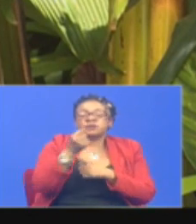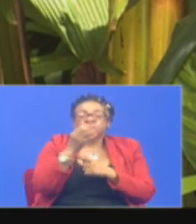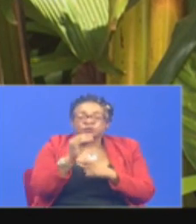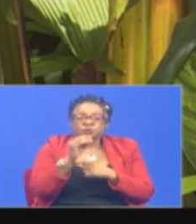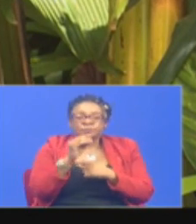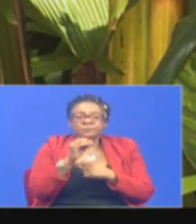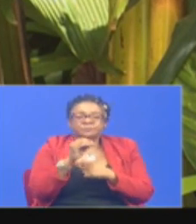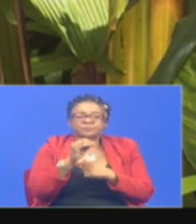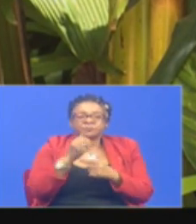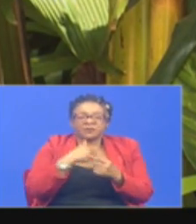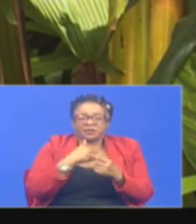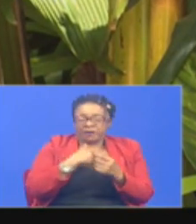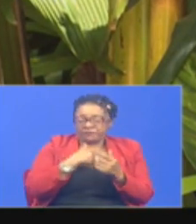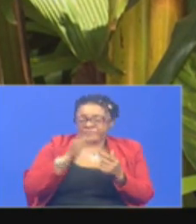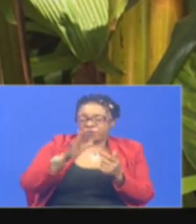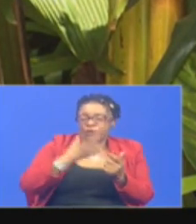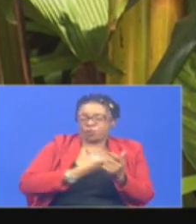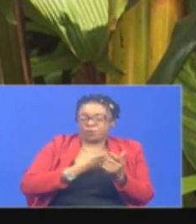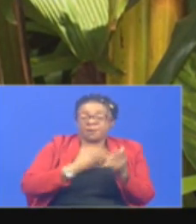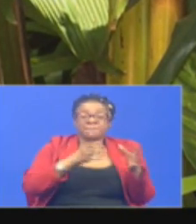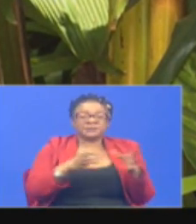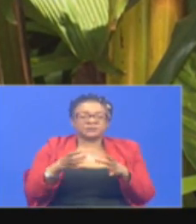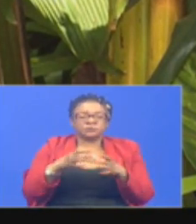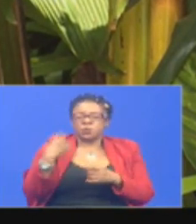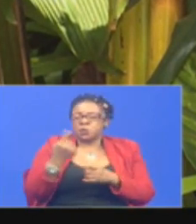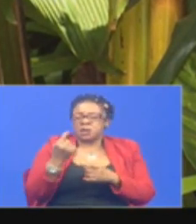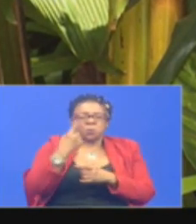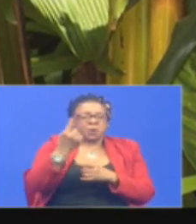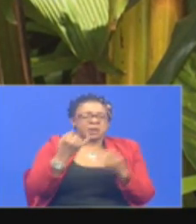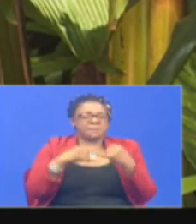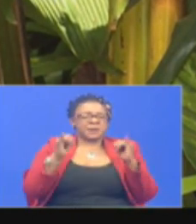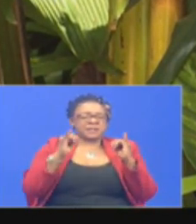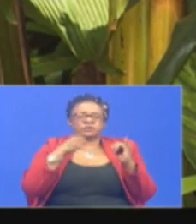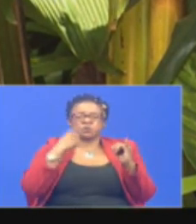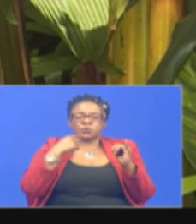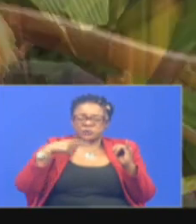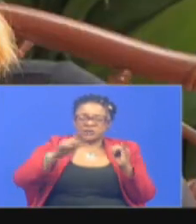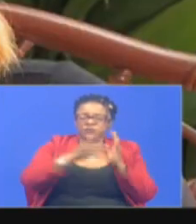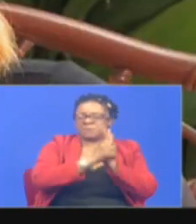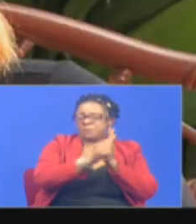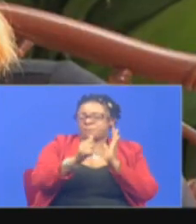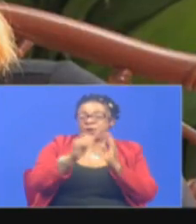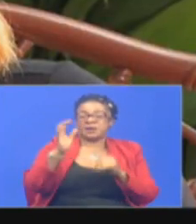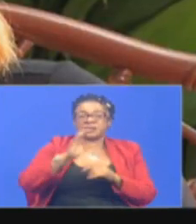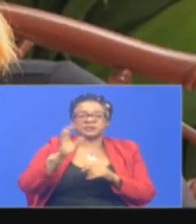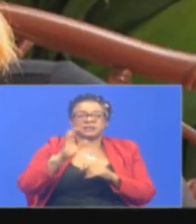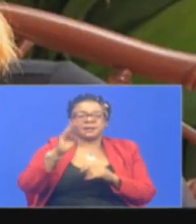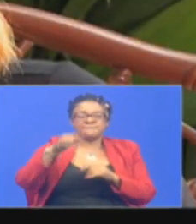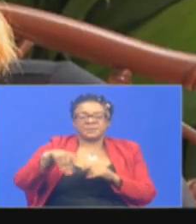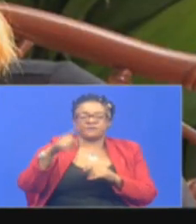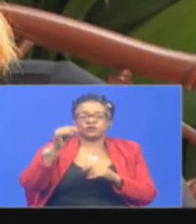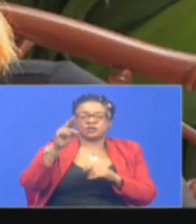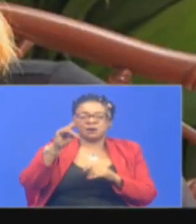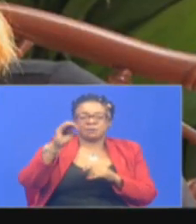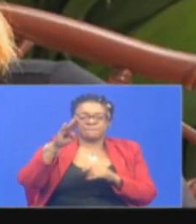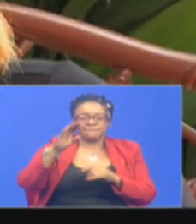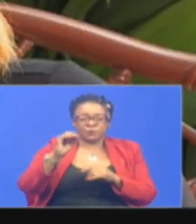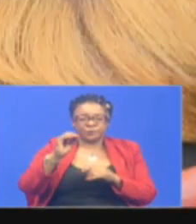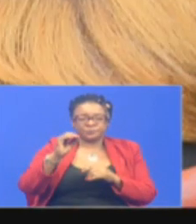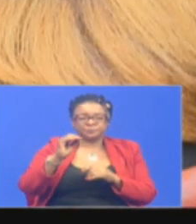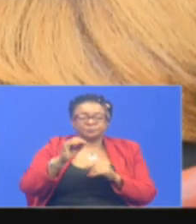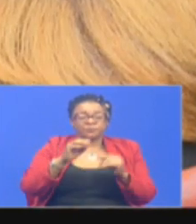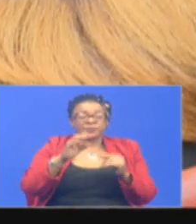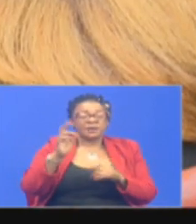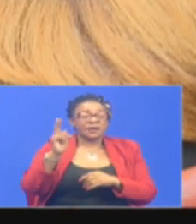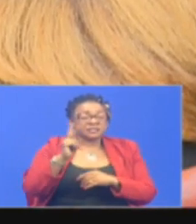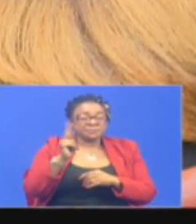their party, apart from one independent candidate who herself was a popular candidate, the MP for Turbo. The Katiba Institute went